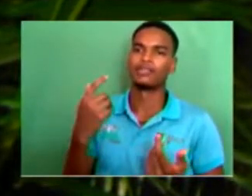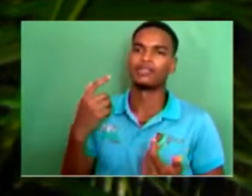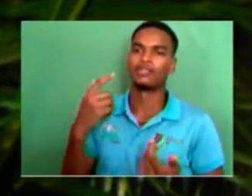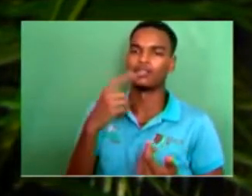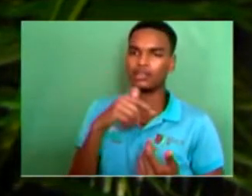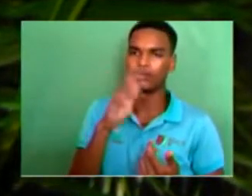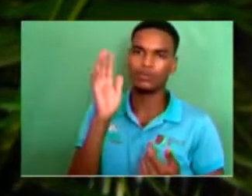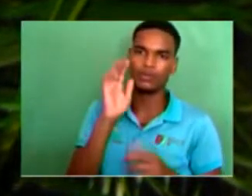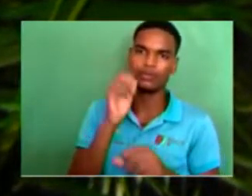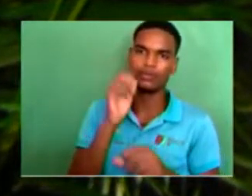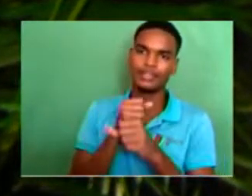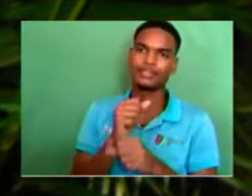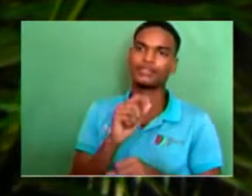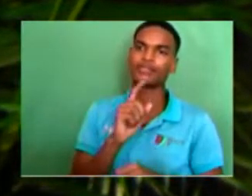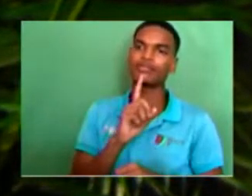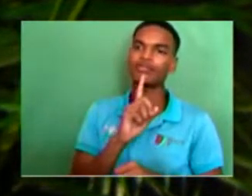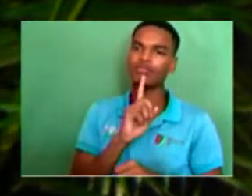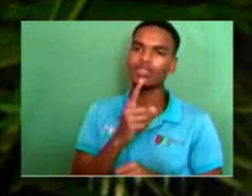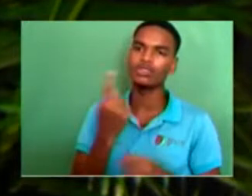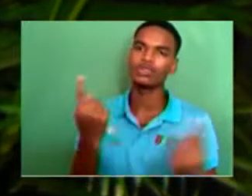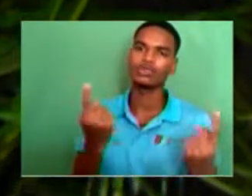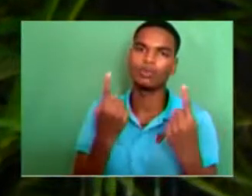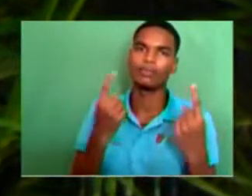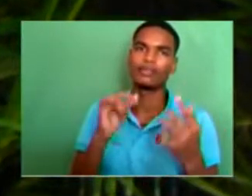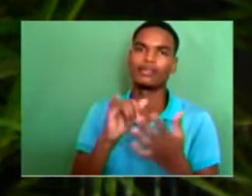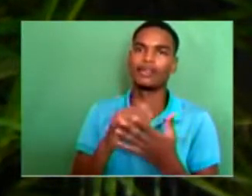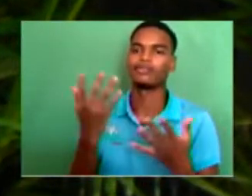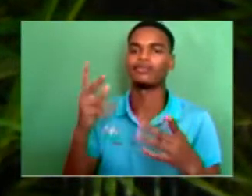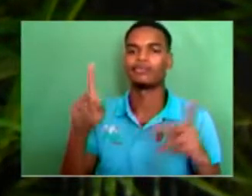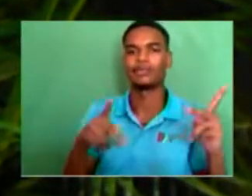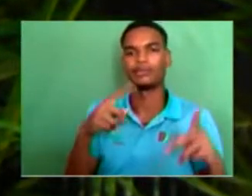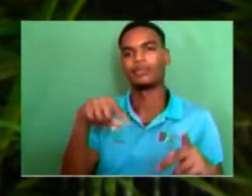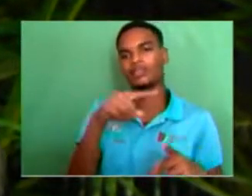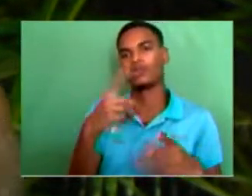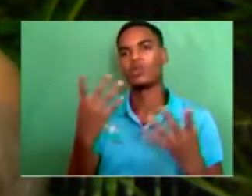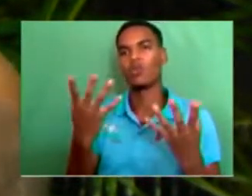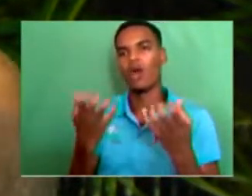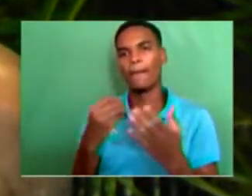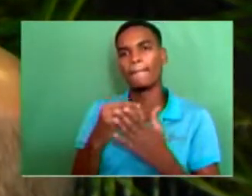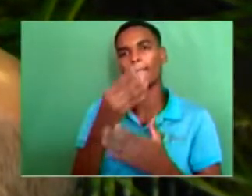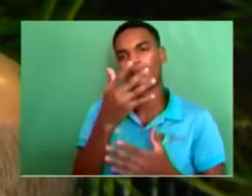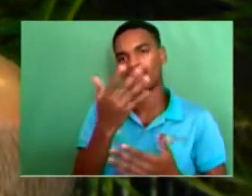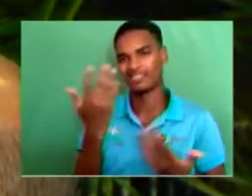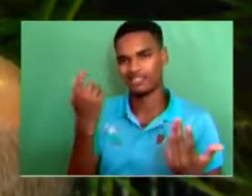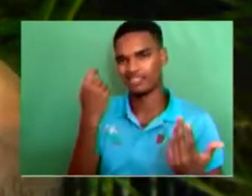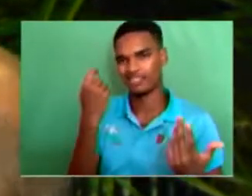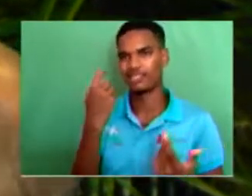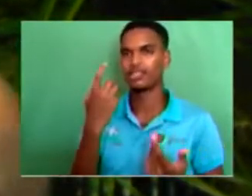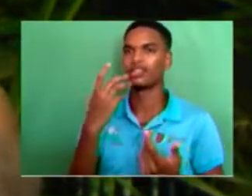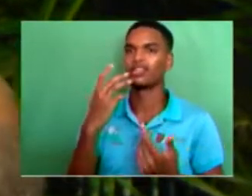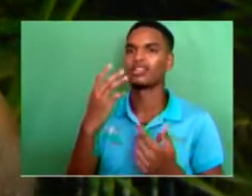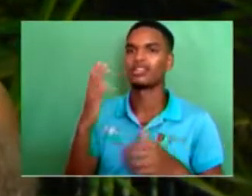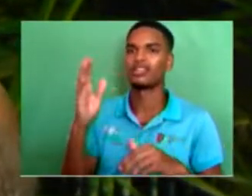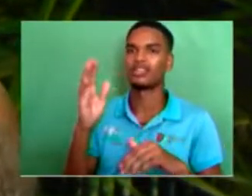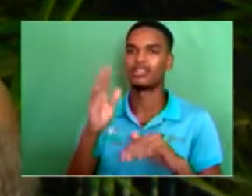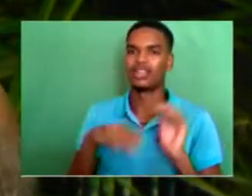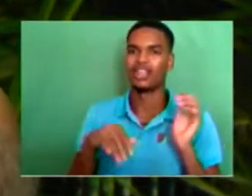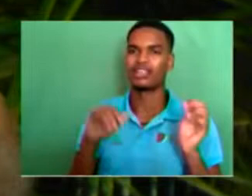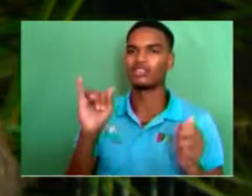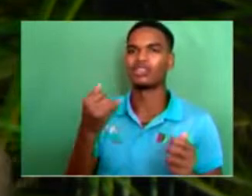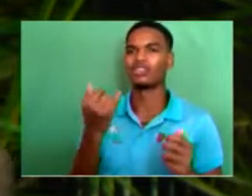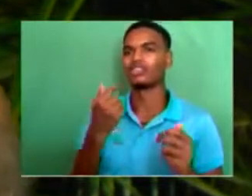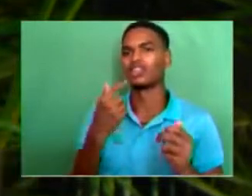really something that consumers would want to have, as opposed to just having the stick of